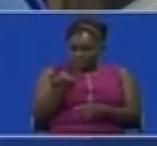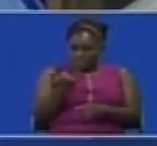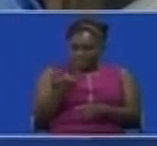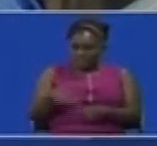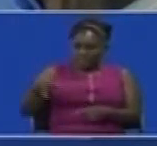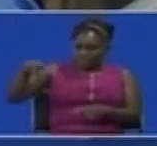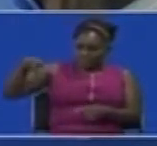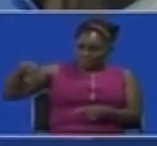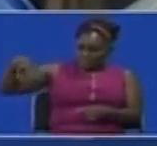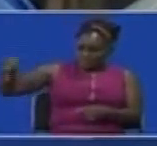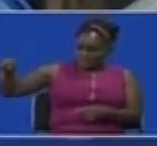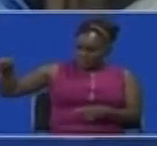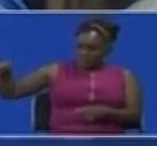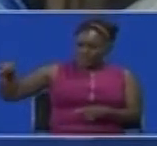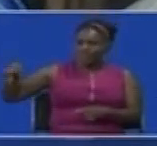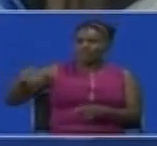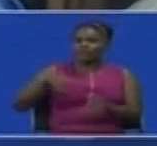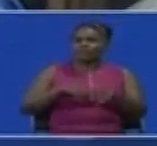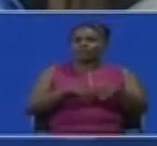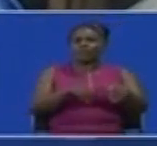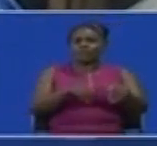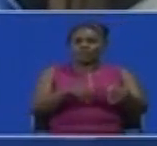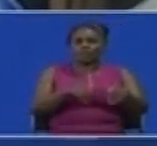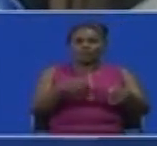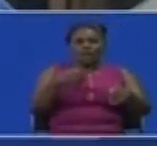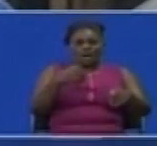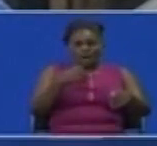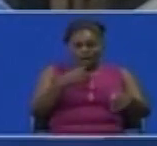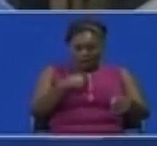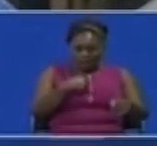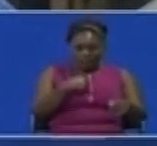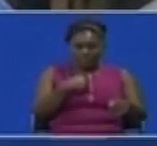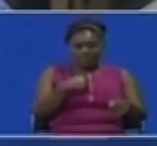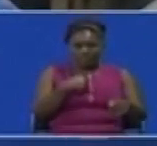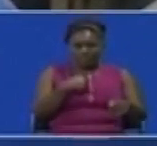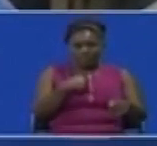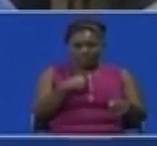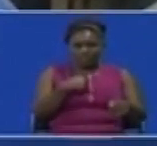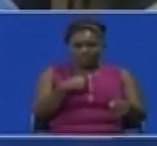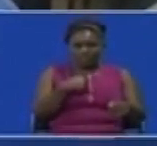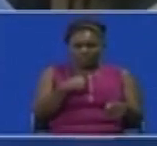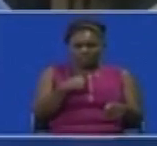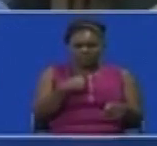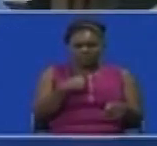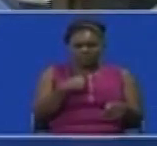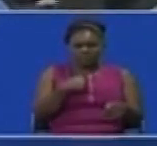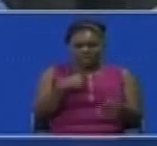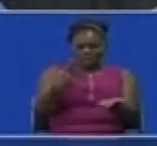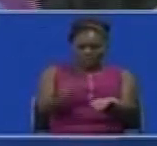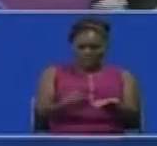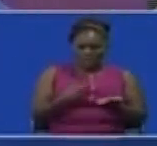PPP. And we've never had any, or rather, enactment